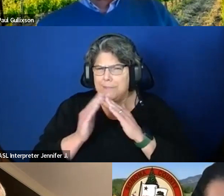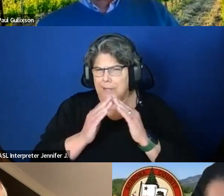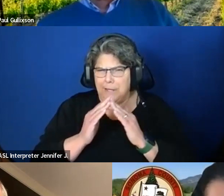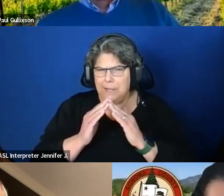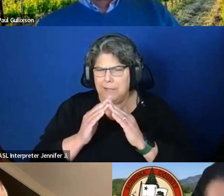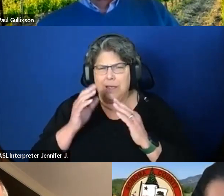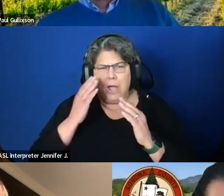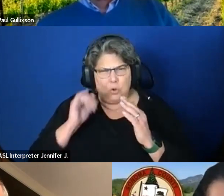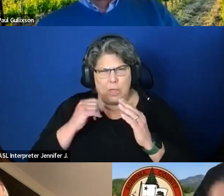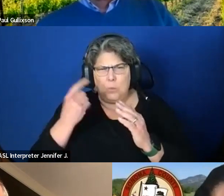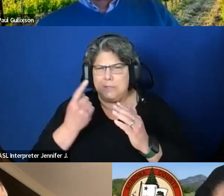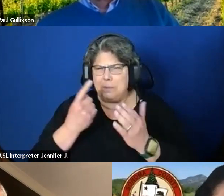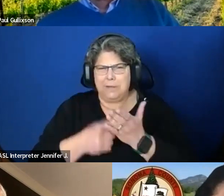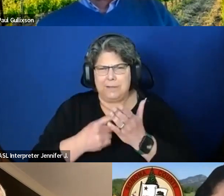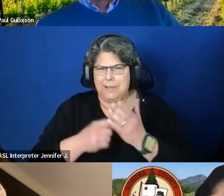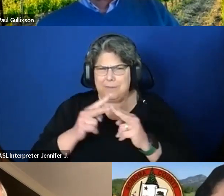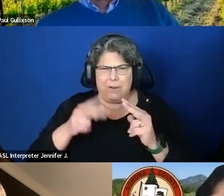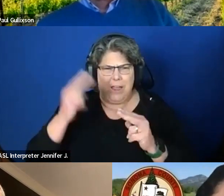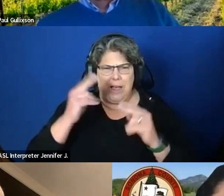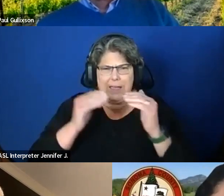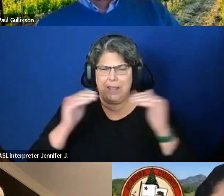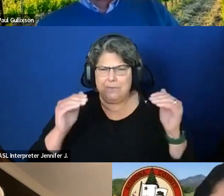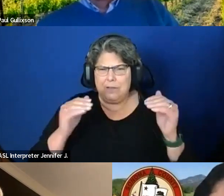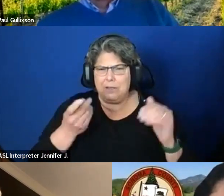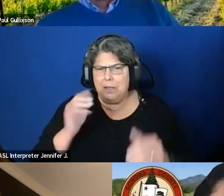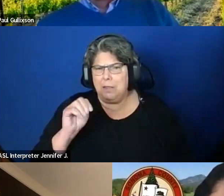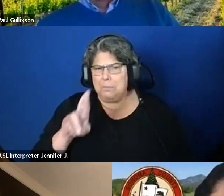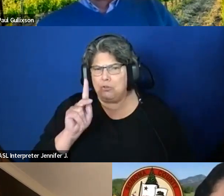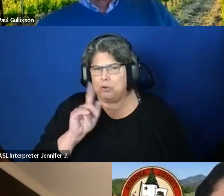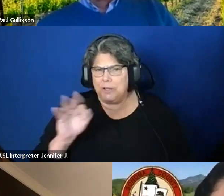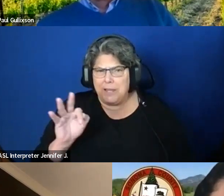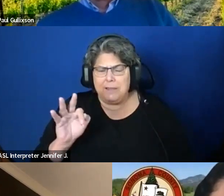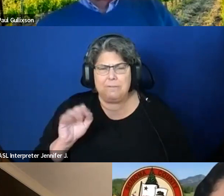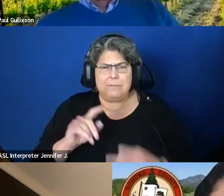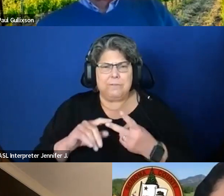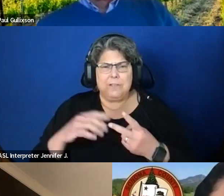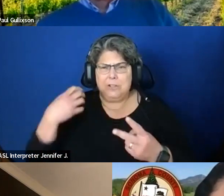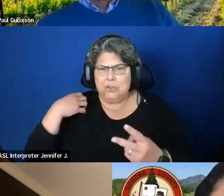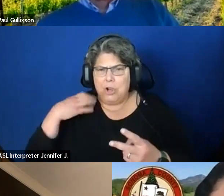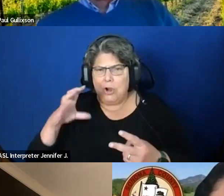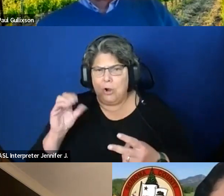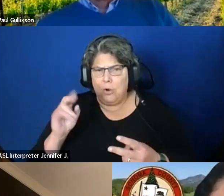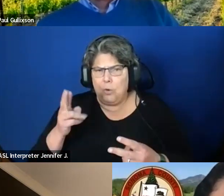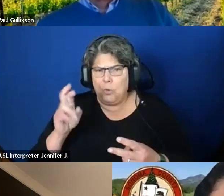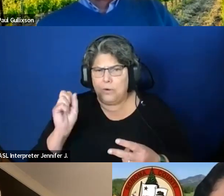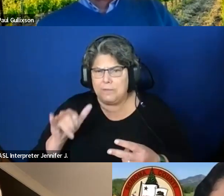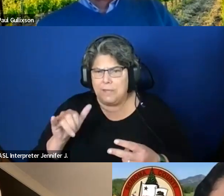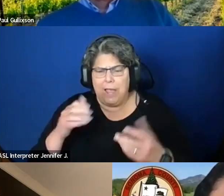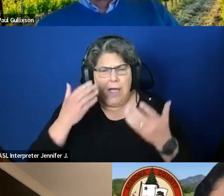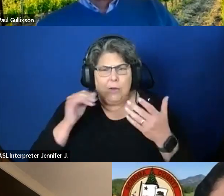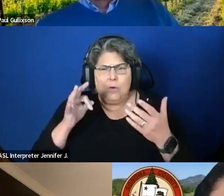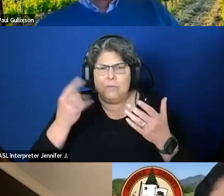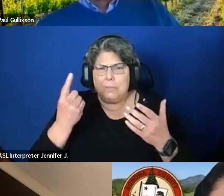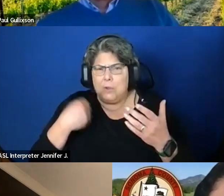was discussed high level, but Mr. Kipp, Mr. Rivera, Chair Corsi, I don't know if there's anything that we could talk about, because